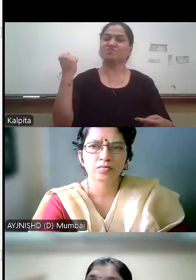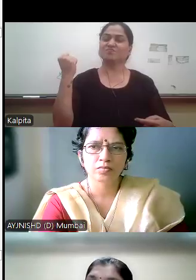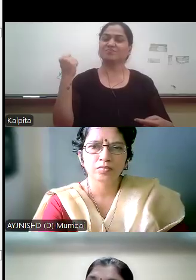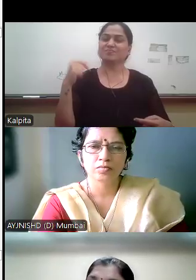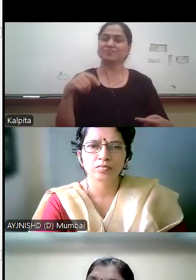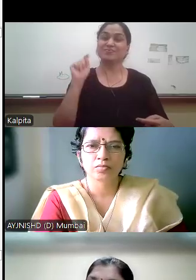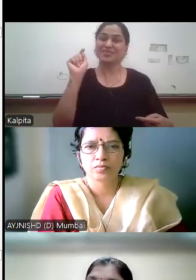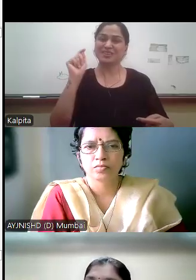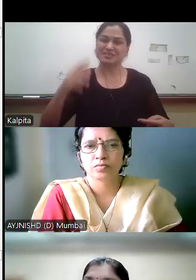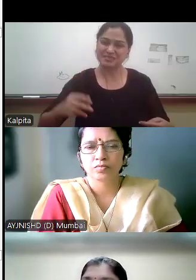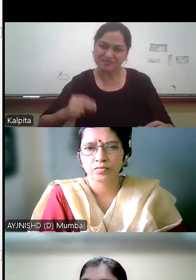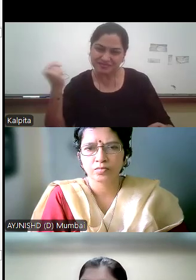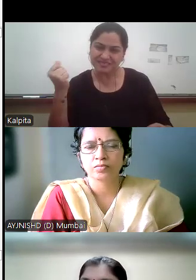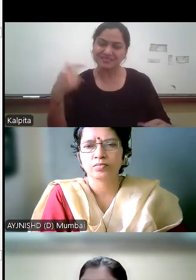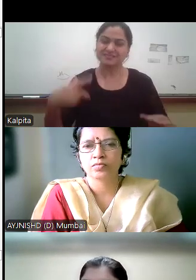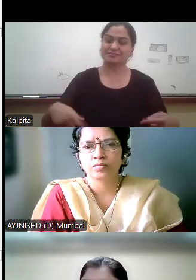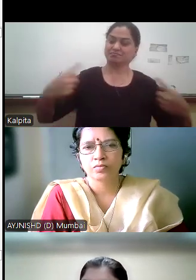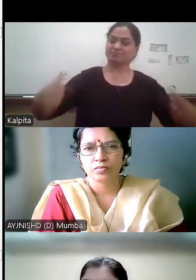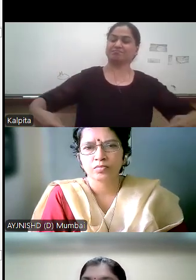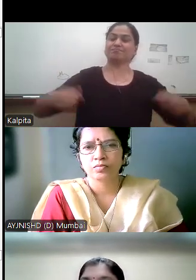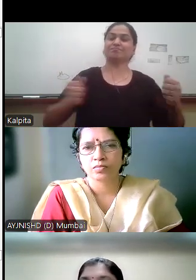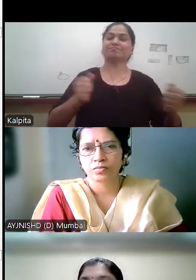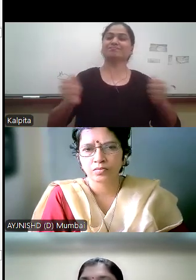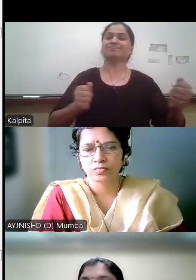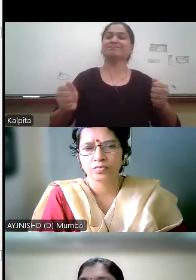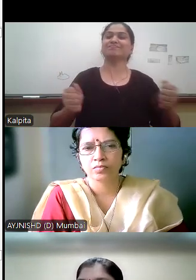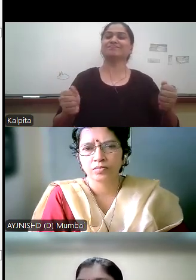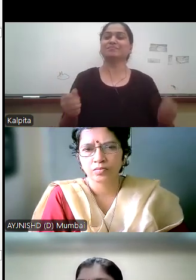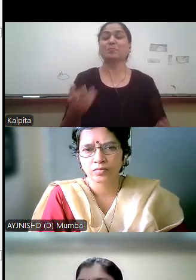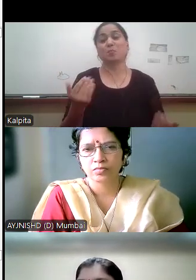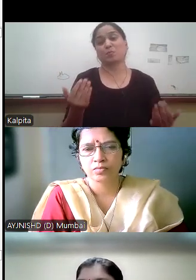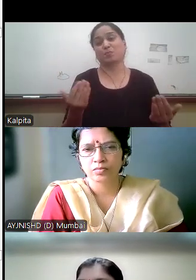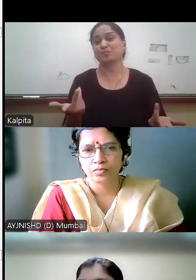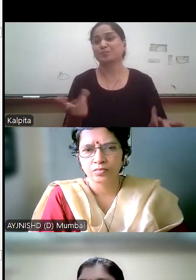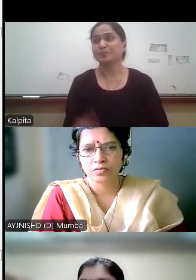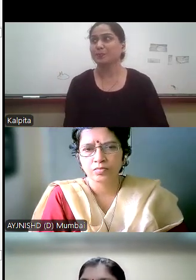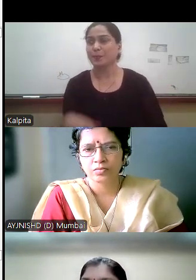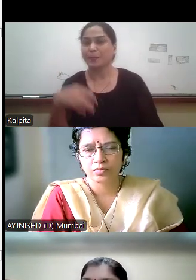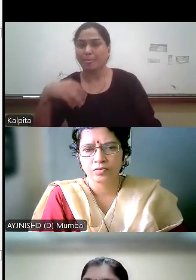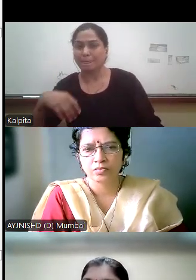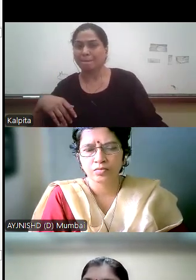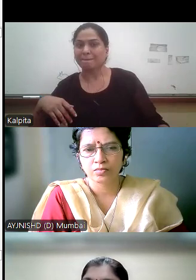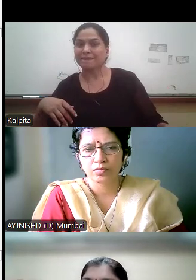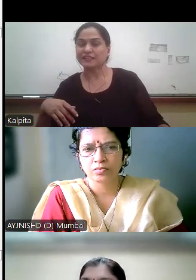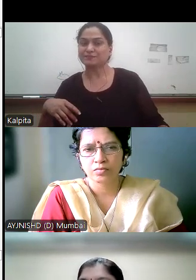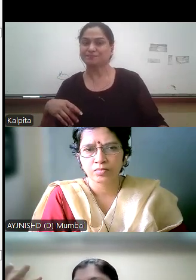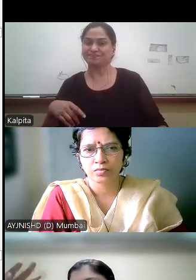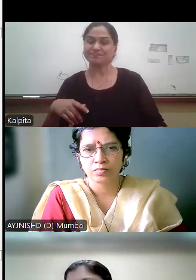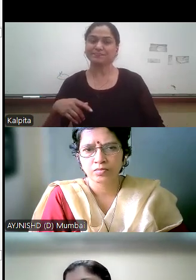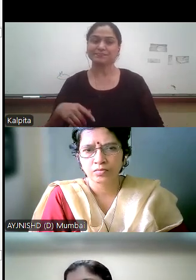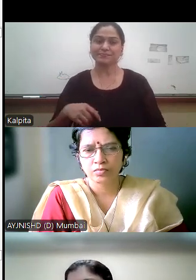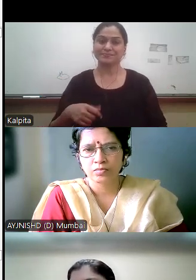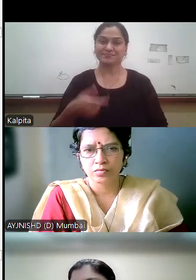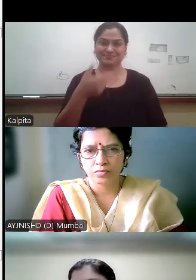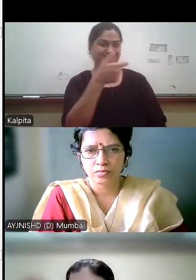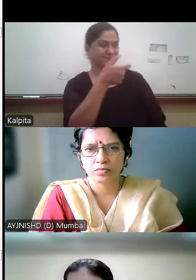will conserve his energy for the work he wants to do. Then we have environmental control units, like with the power of a switch, he can open